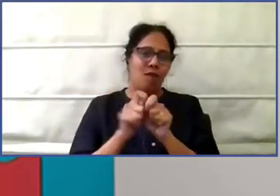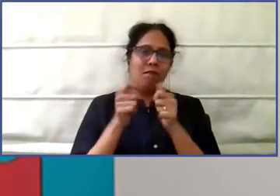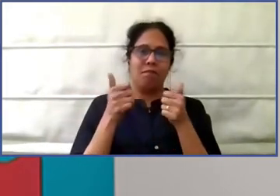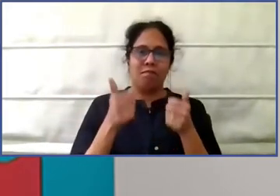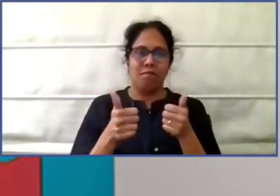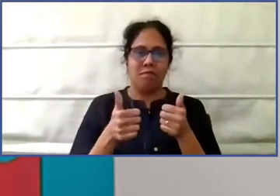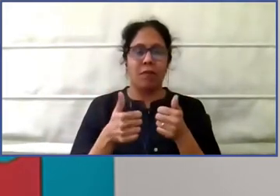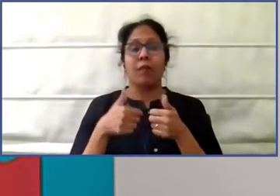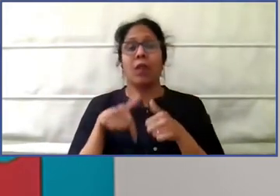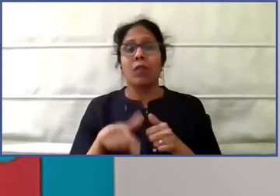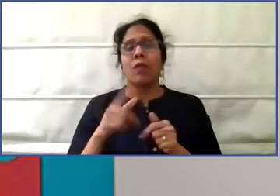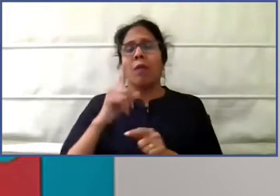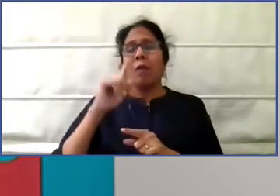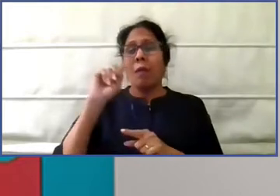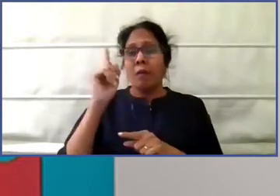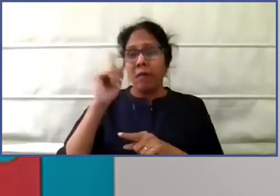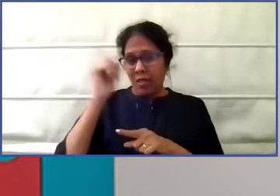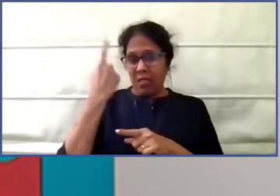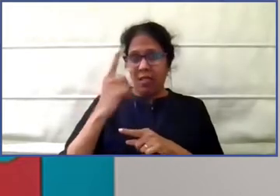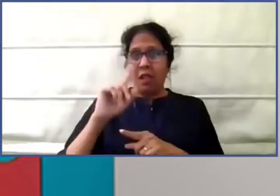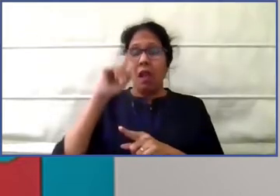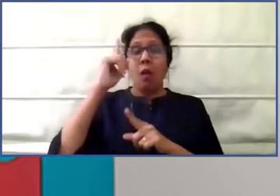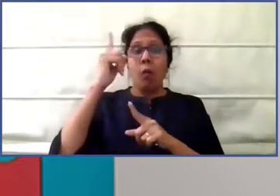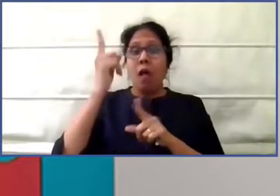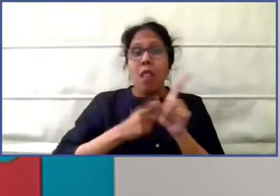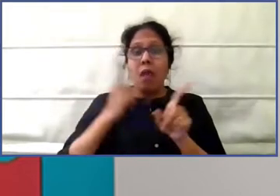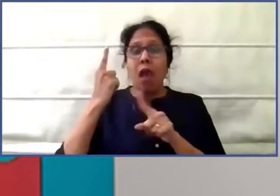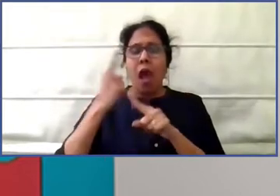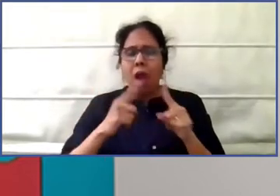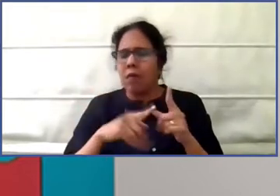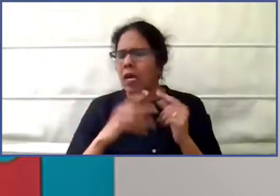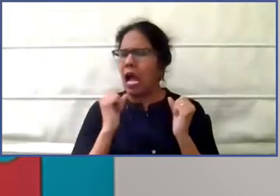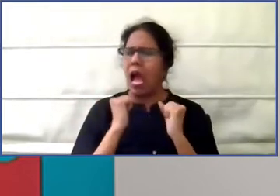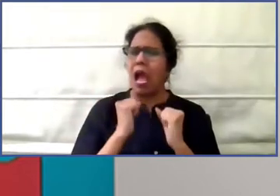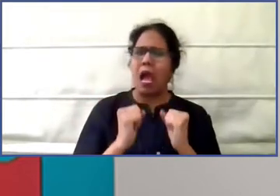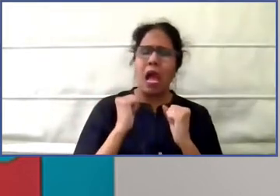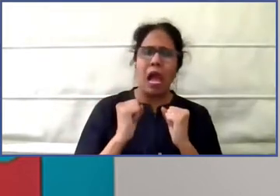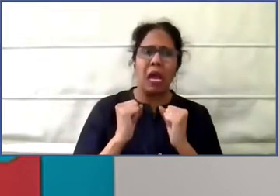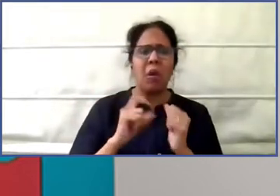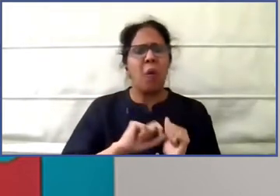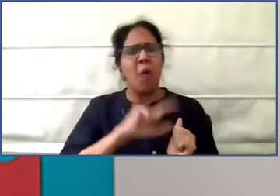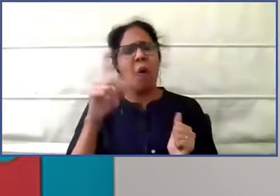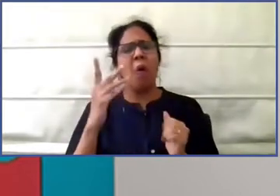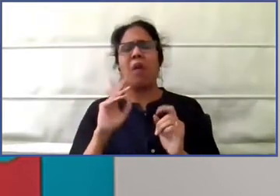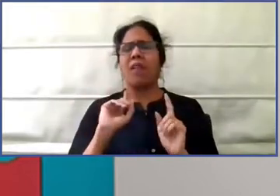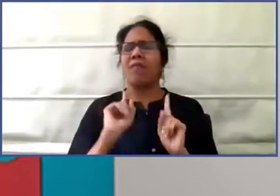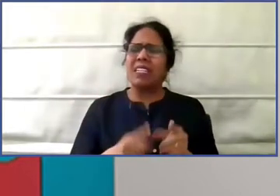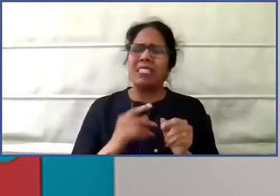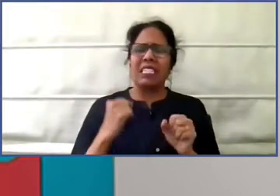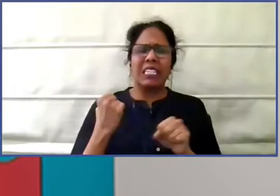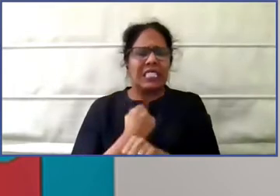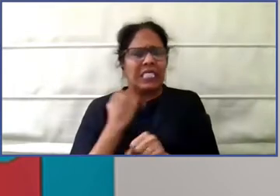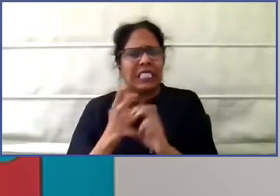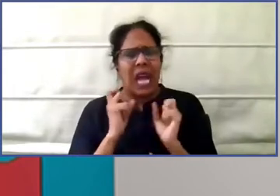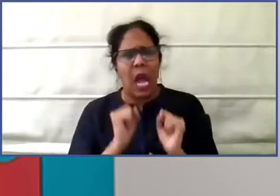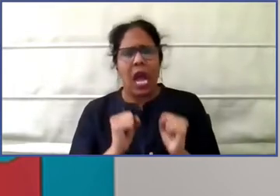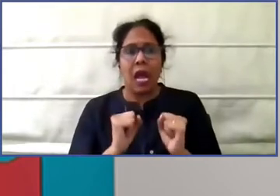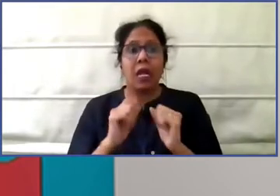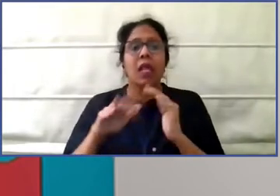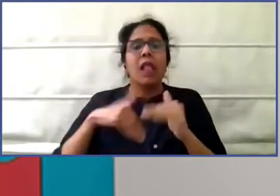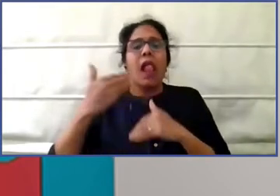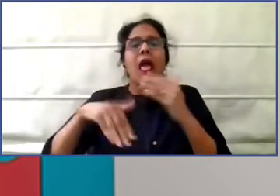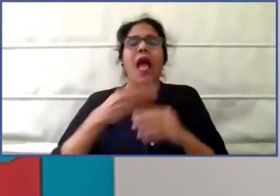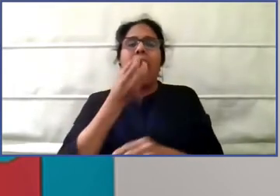The first year and a half was a challenge, and as they say, all things are difficult before becoming easy. The first reaction